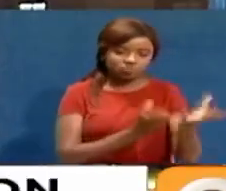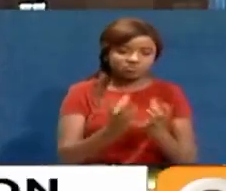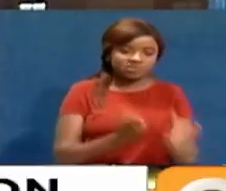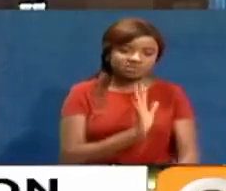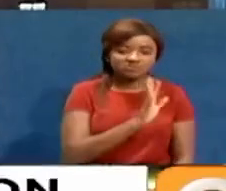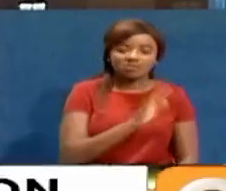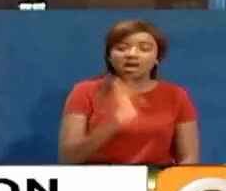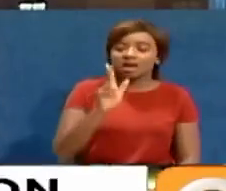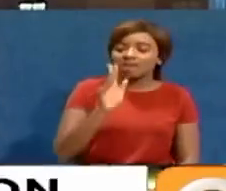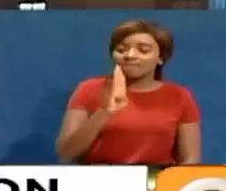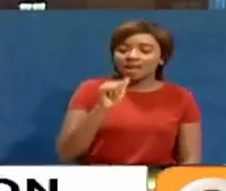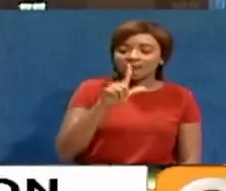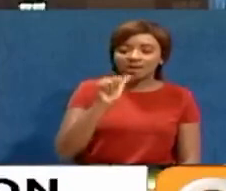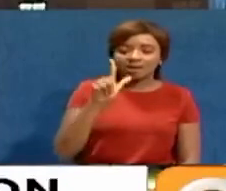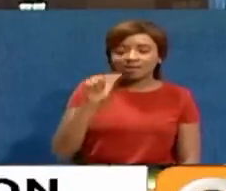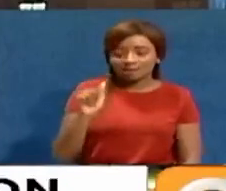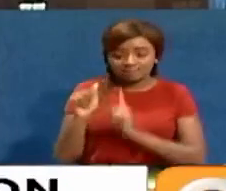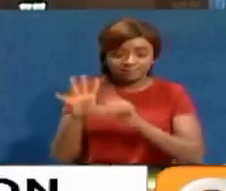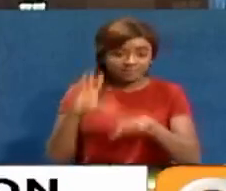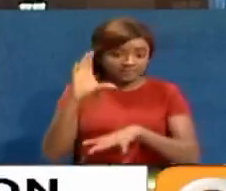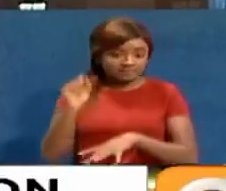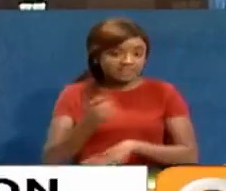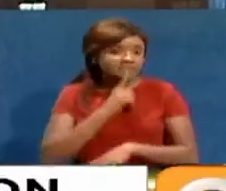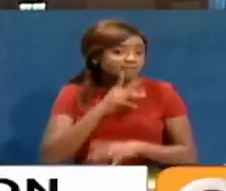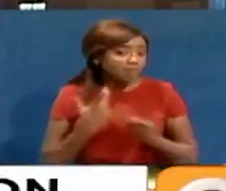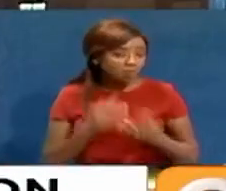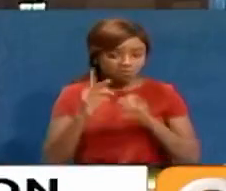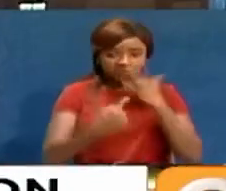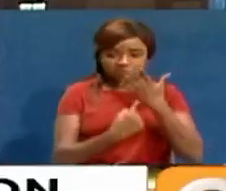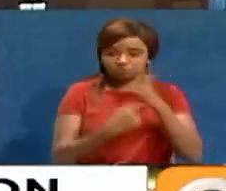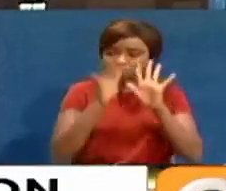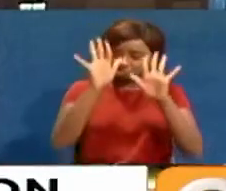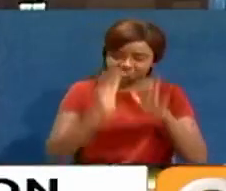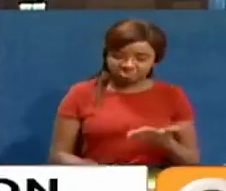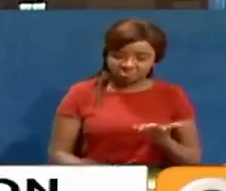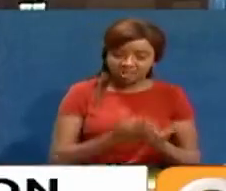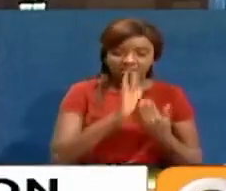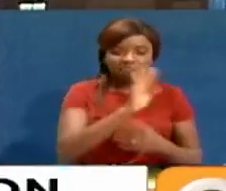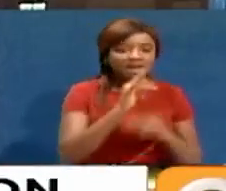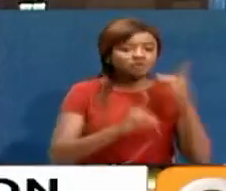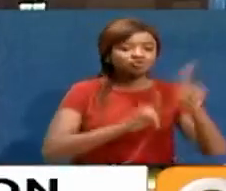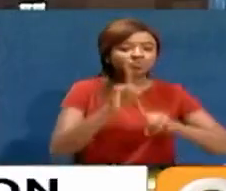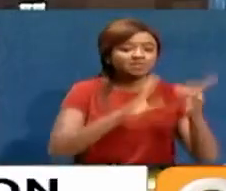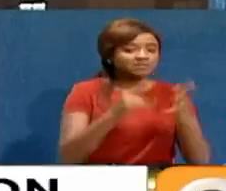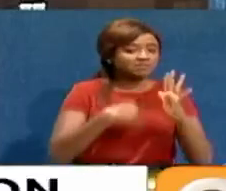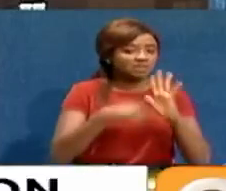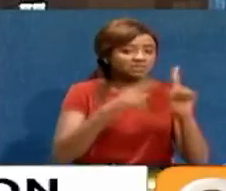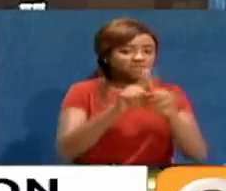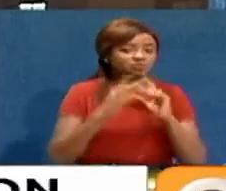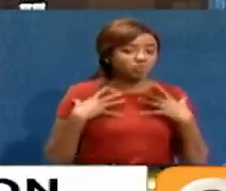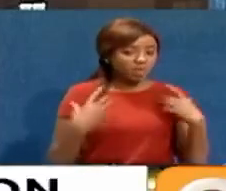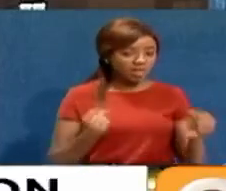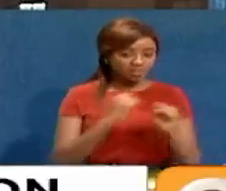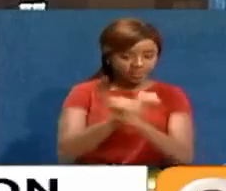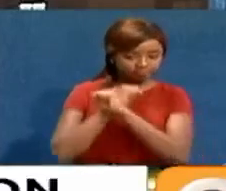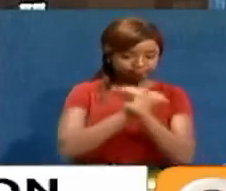and Wildlife Cabinet Secretary Najib Balala insisting that technology will be key in rebuilding the tourism industry, as well as health and safety during